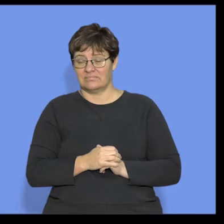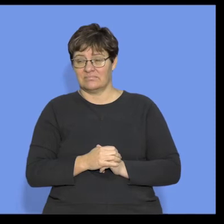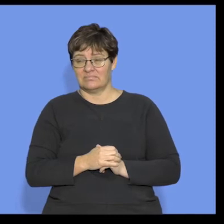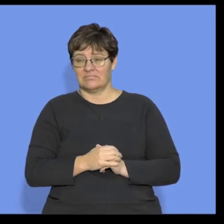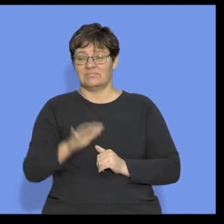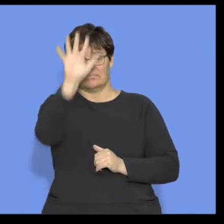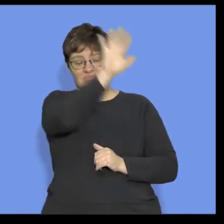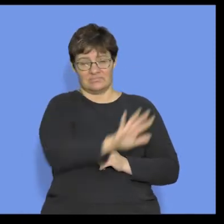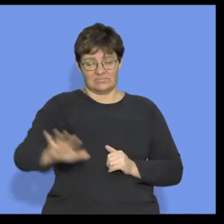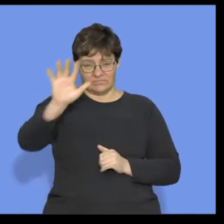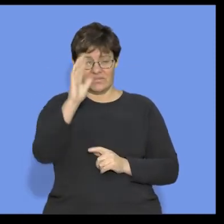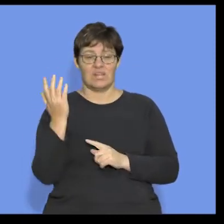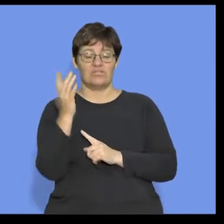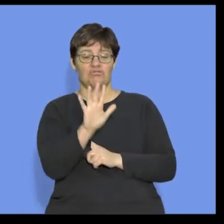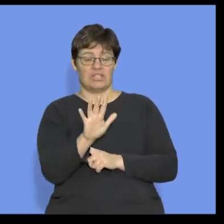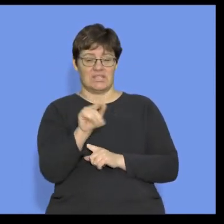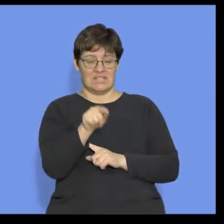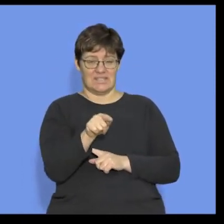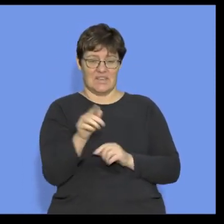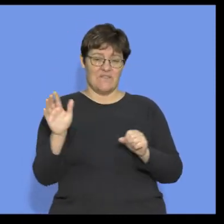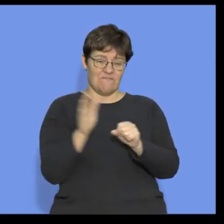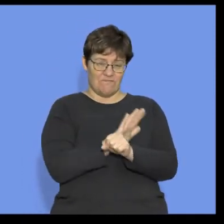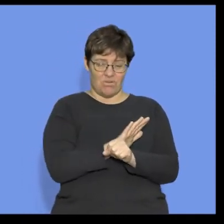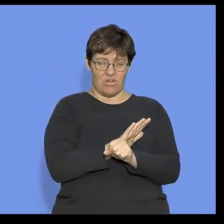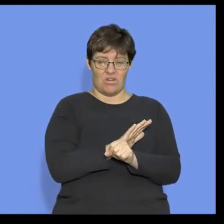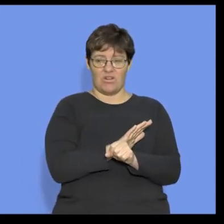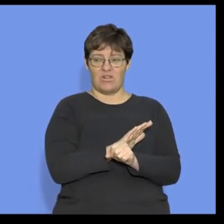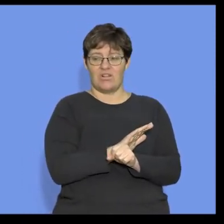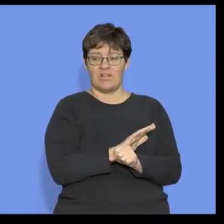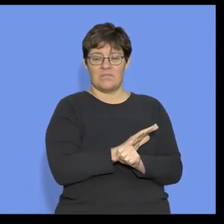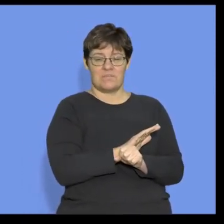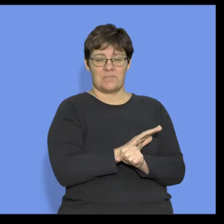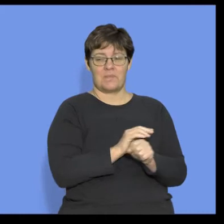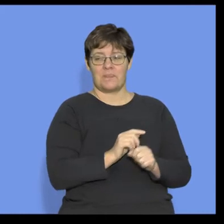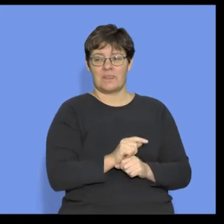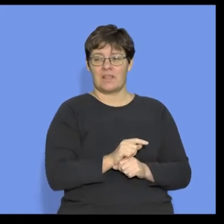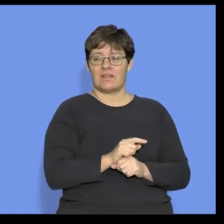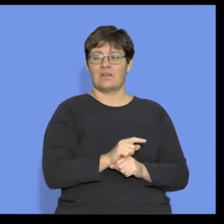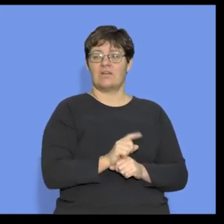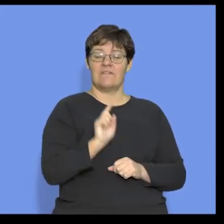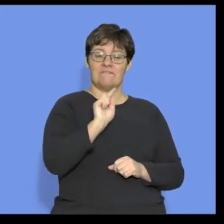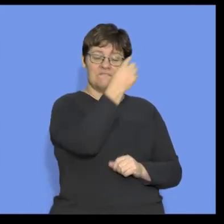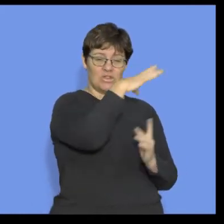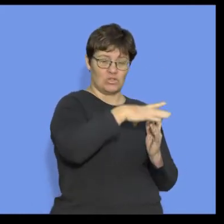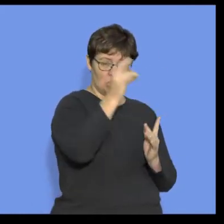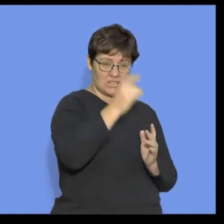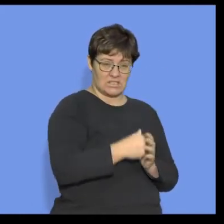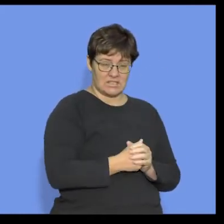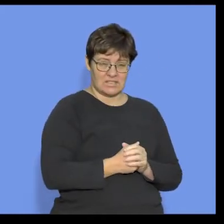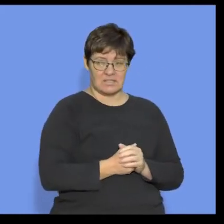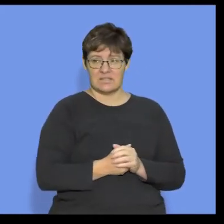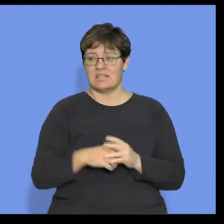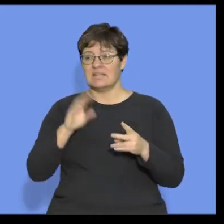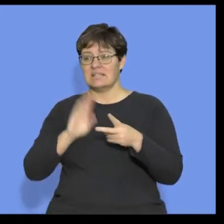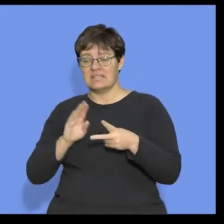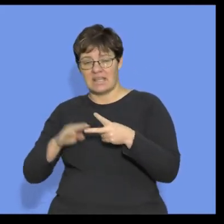let's look at this. This is the tree diagram complete. We drew a tree diagram, which is our first choice